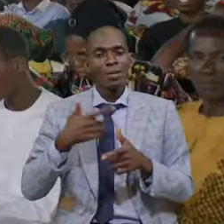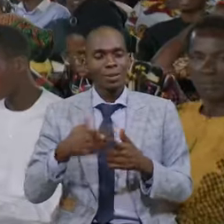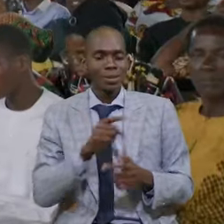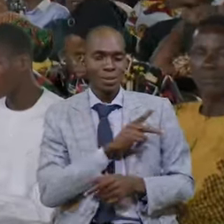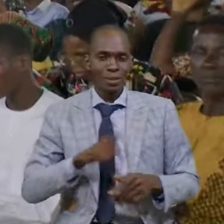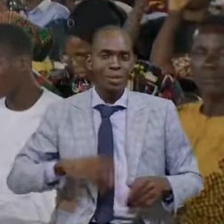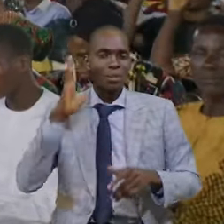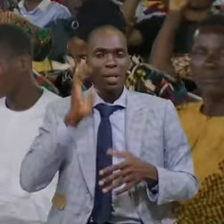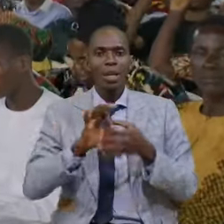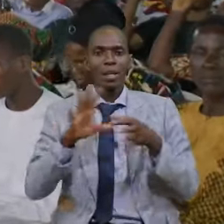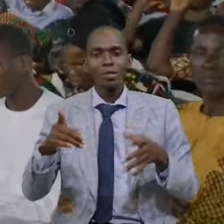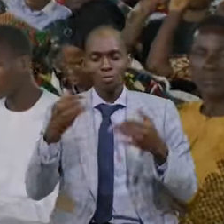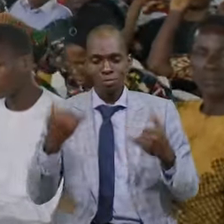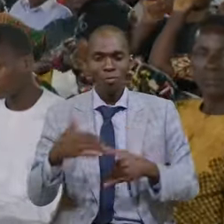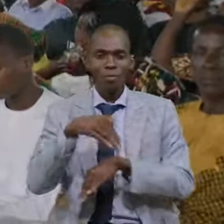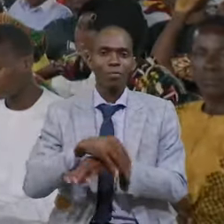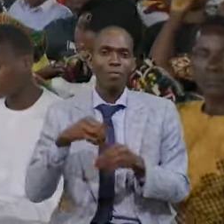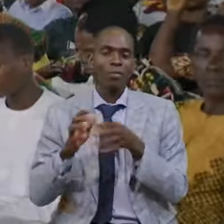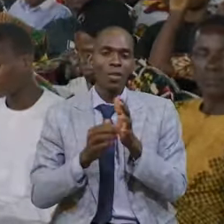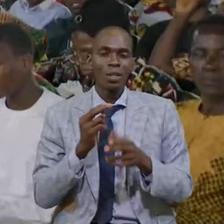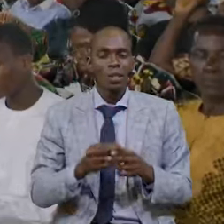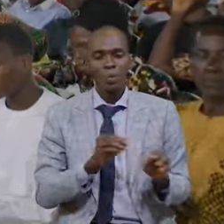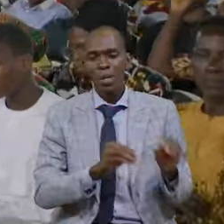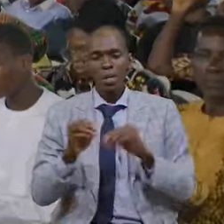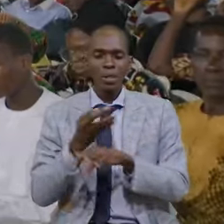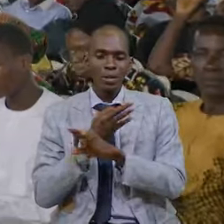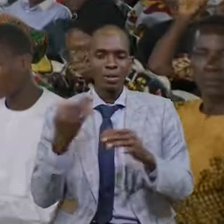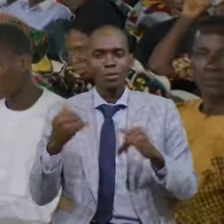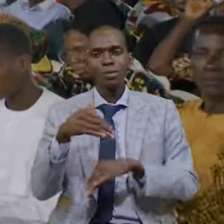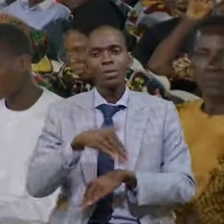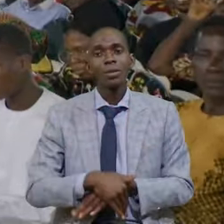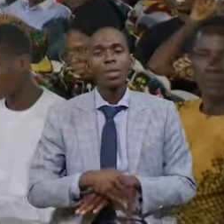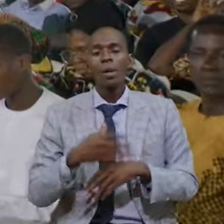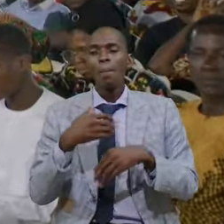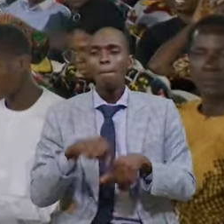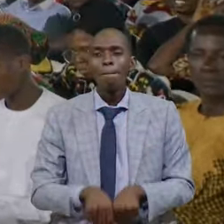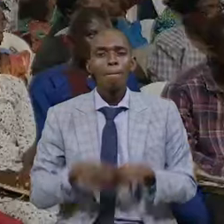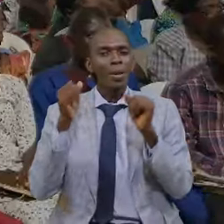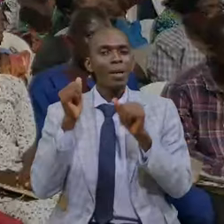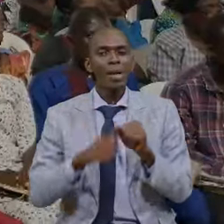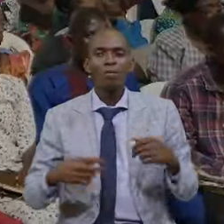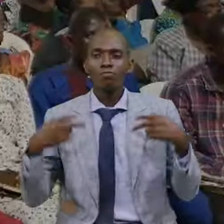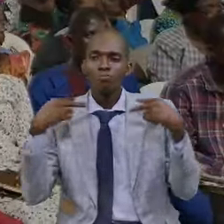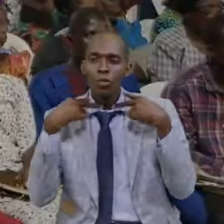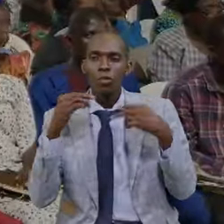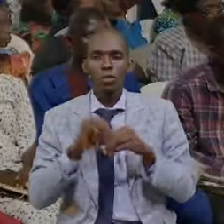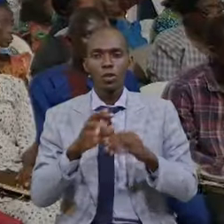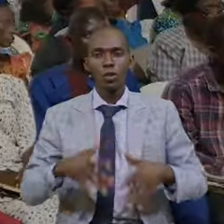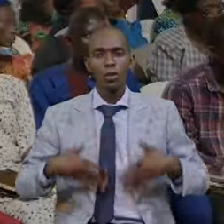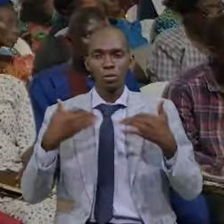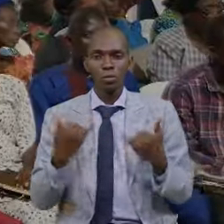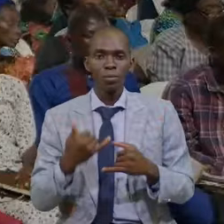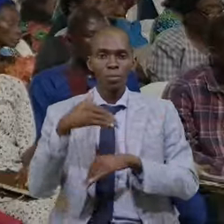tonight, set you free tonight, break every yoke in your life tonight